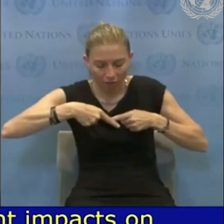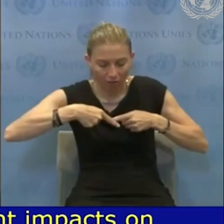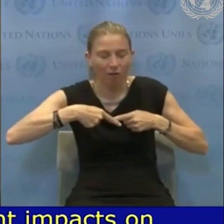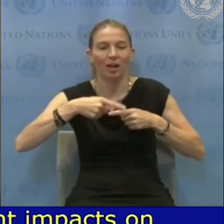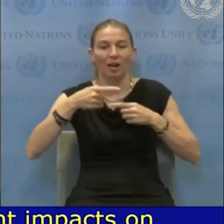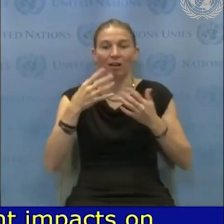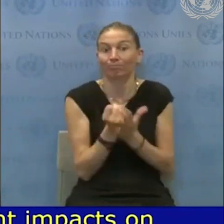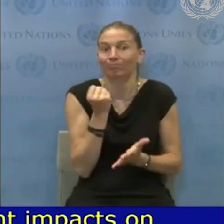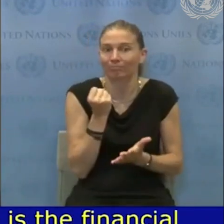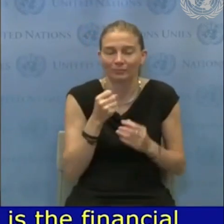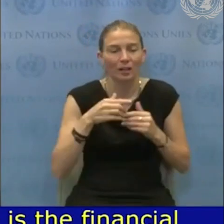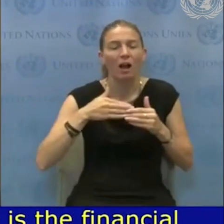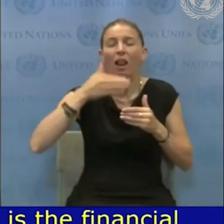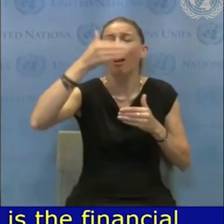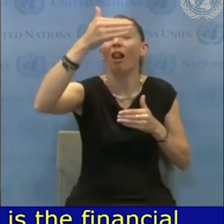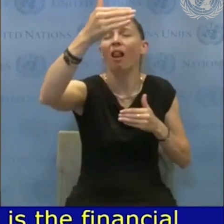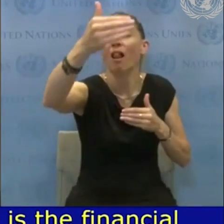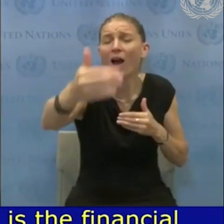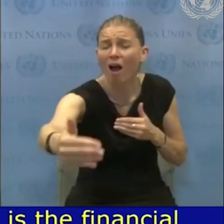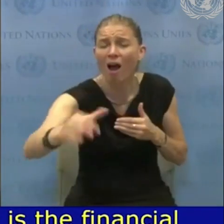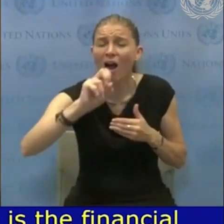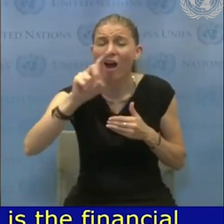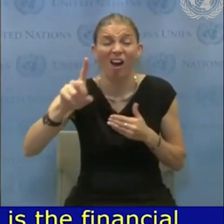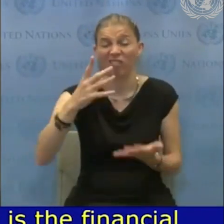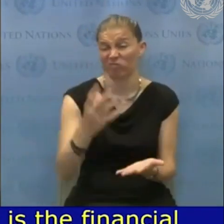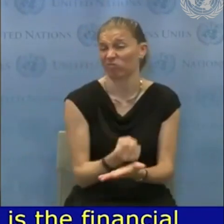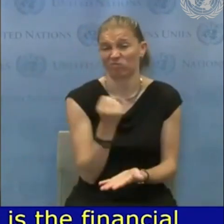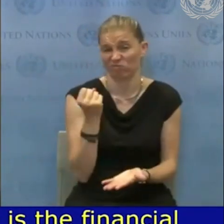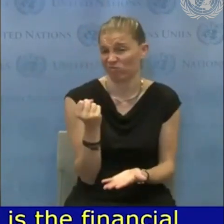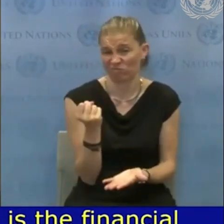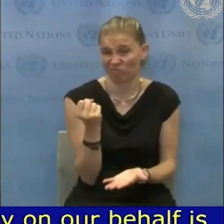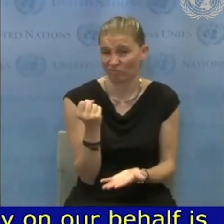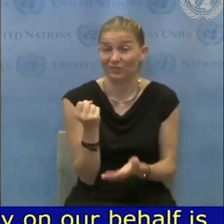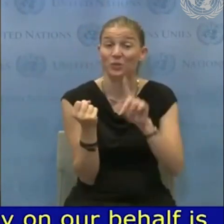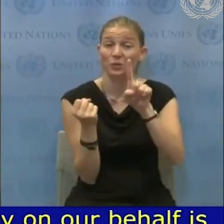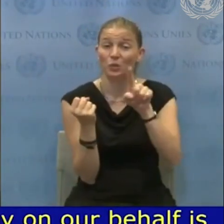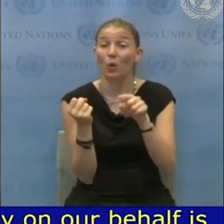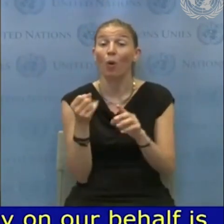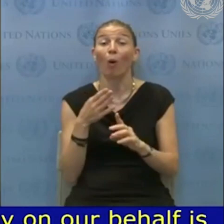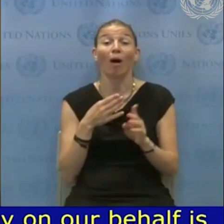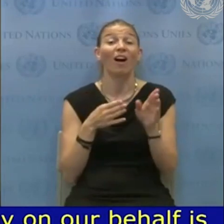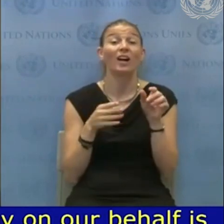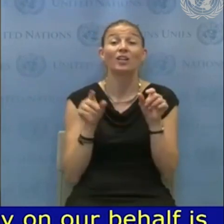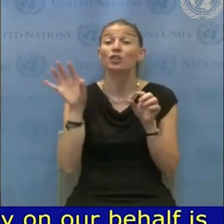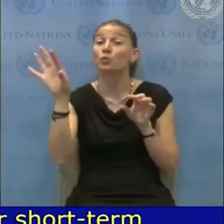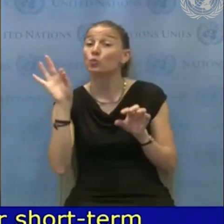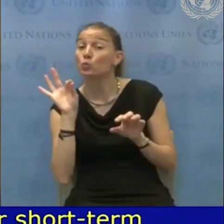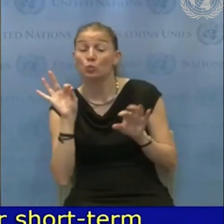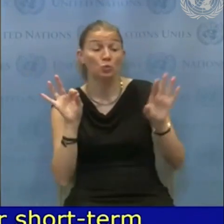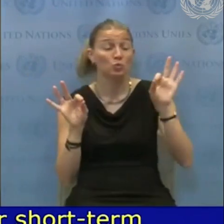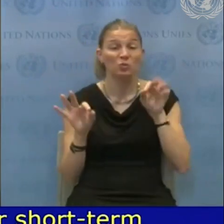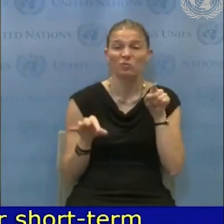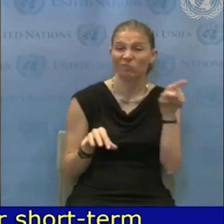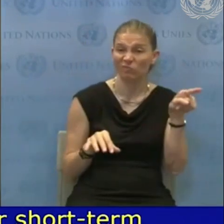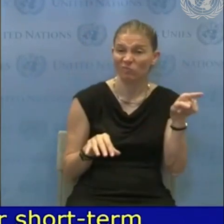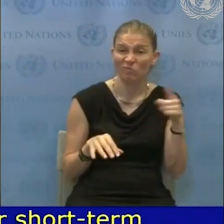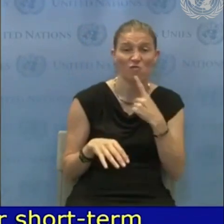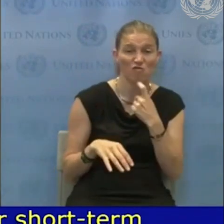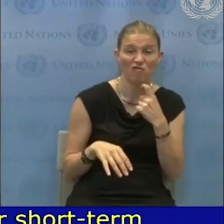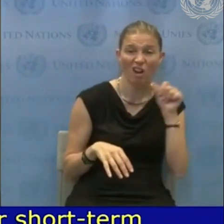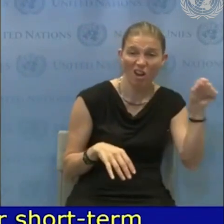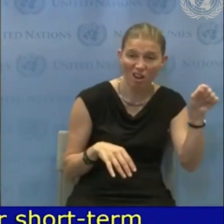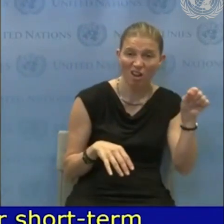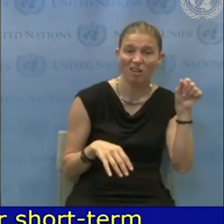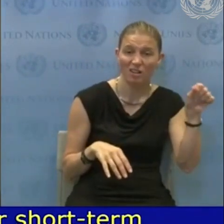long-term sustainable growth. So they keep pressing that red button. Part of the answer is to give them more green